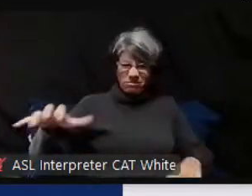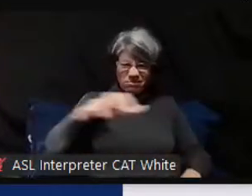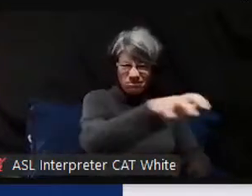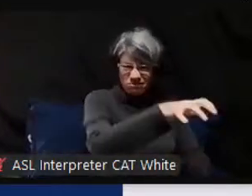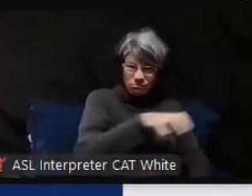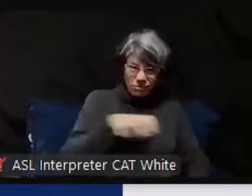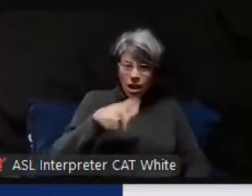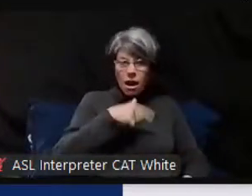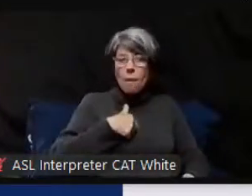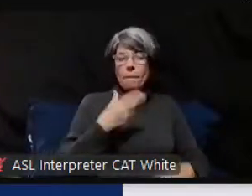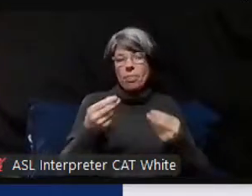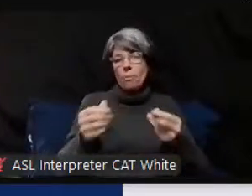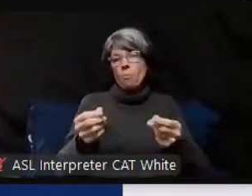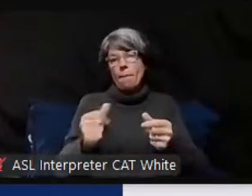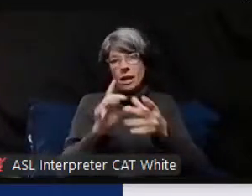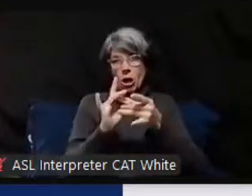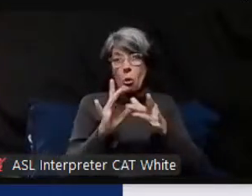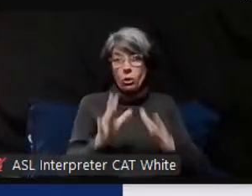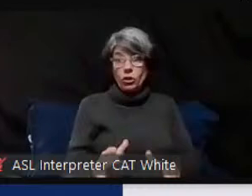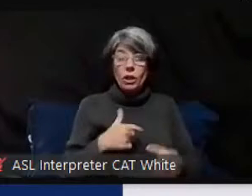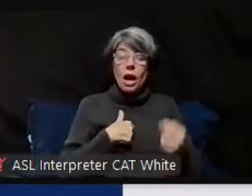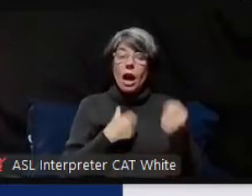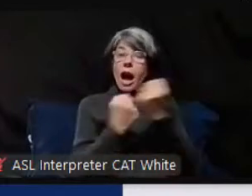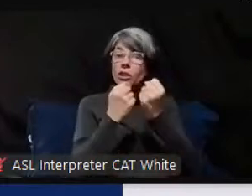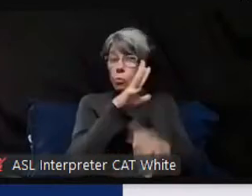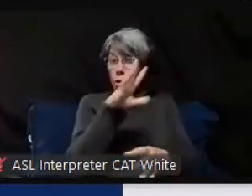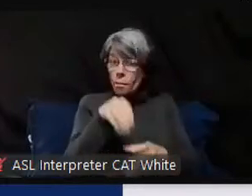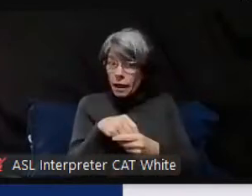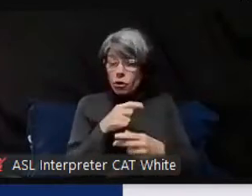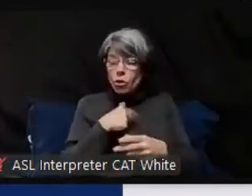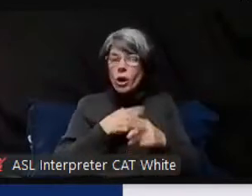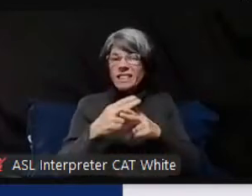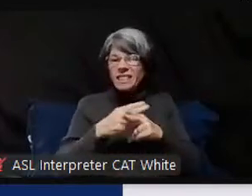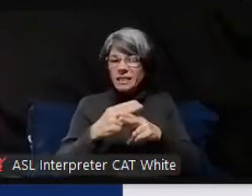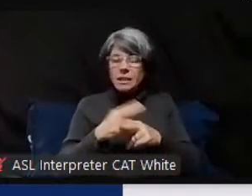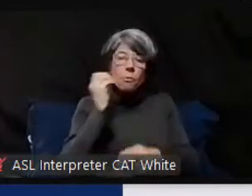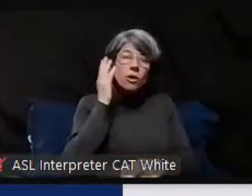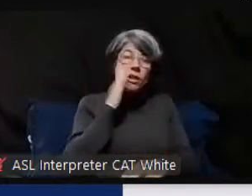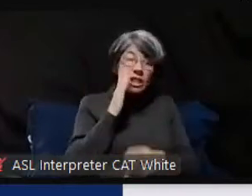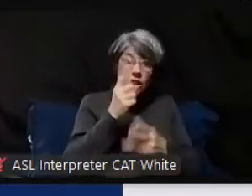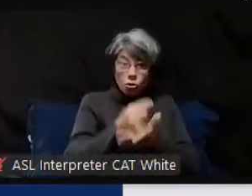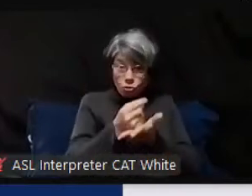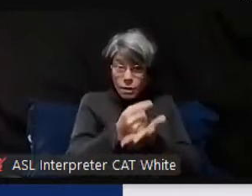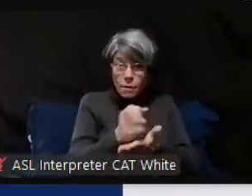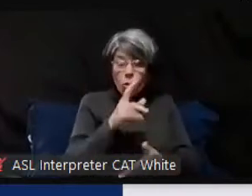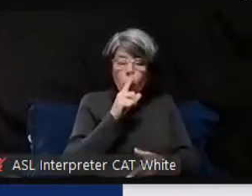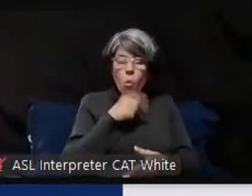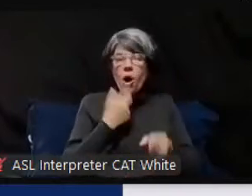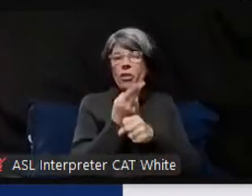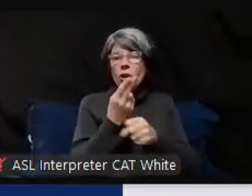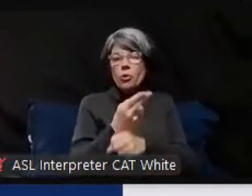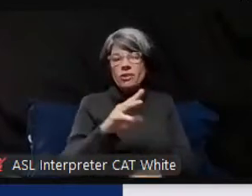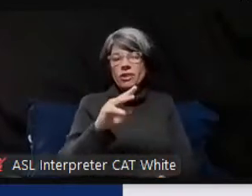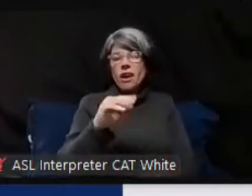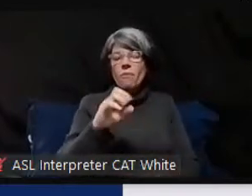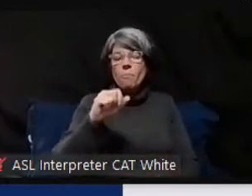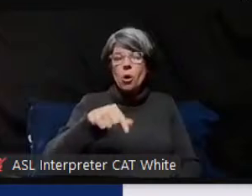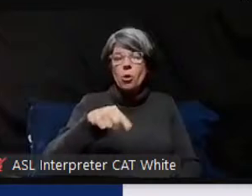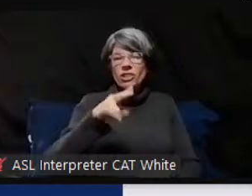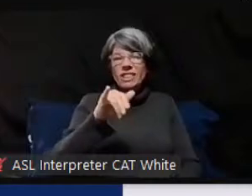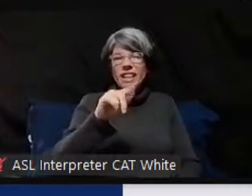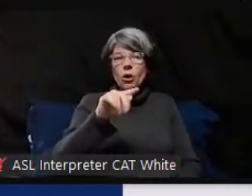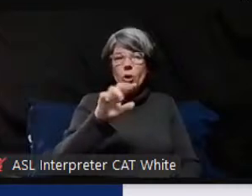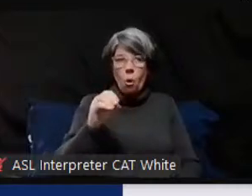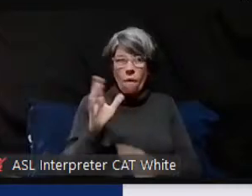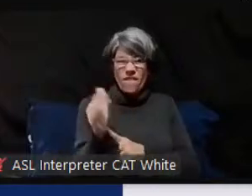by property owners. Our support may include temporary mosquito control treatments or the use of mosquito fish, which will provide the